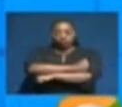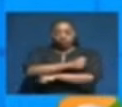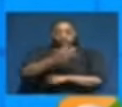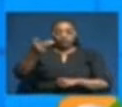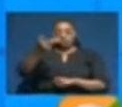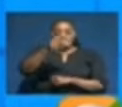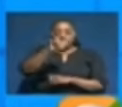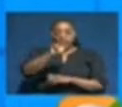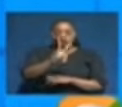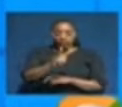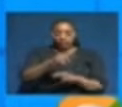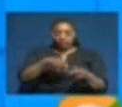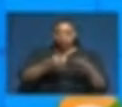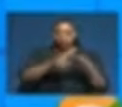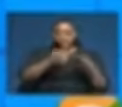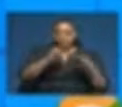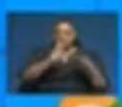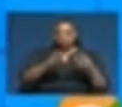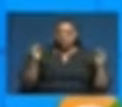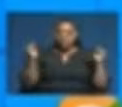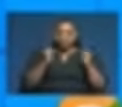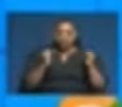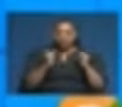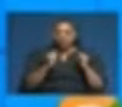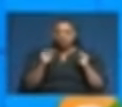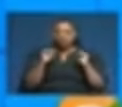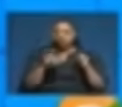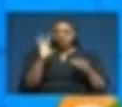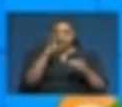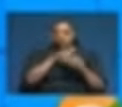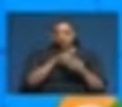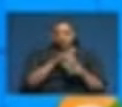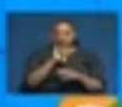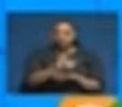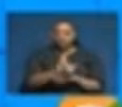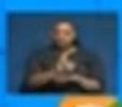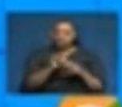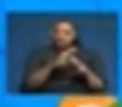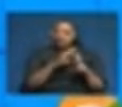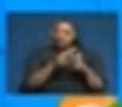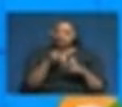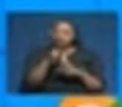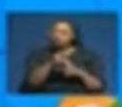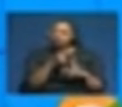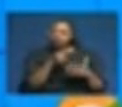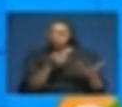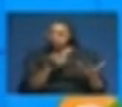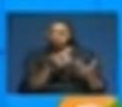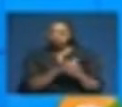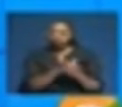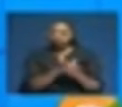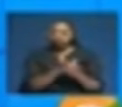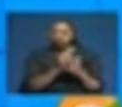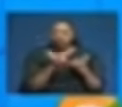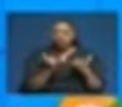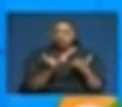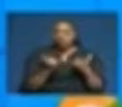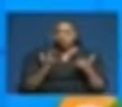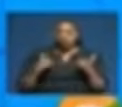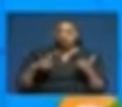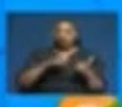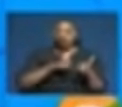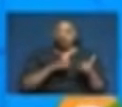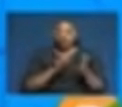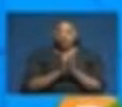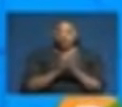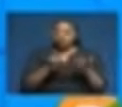HIV, TB, malaria, we will invest them through NASCOP, particularly HIV and TB. Now, for us and